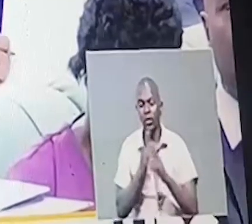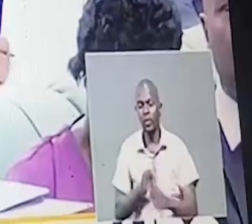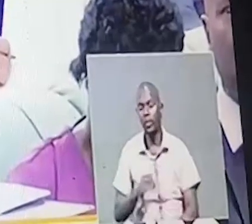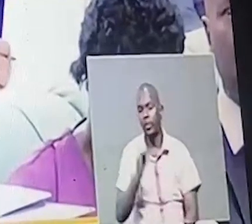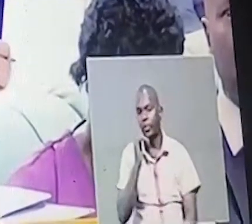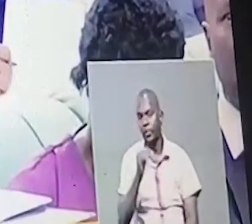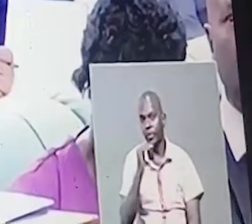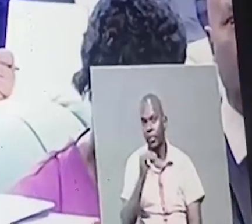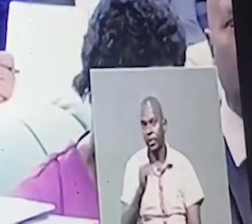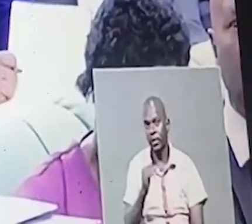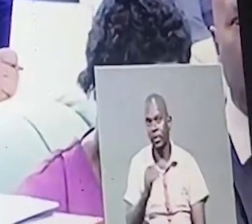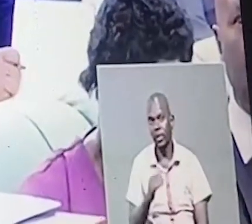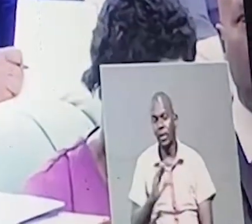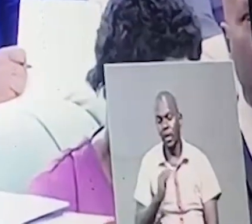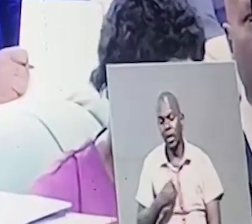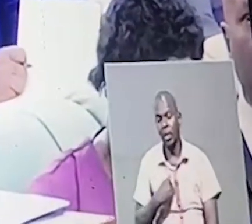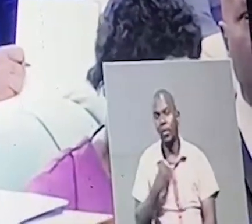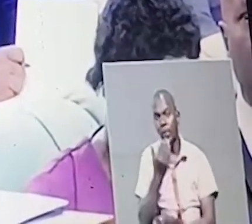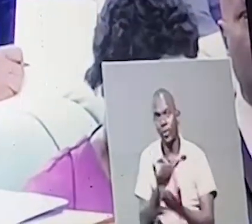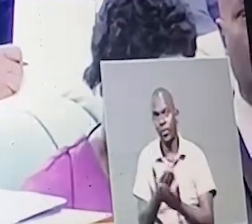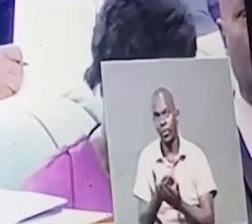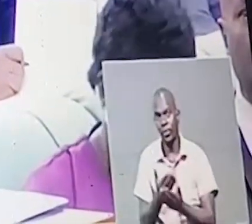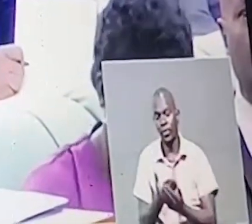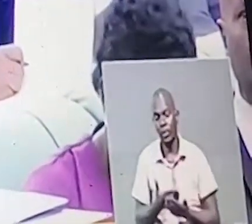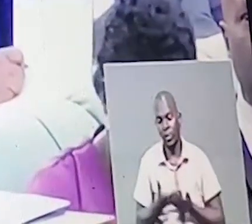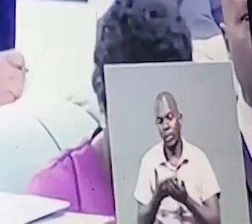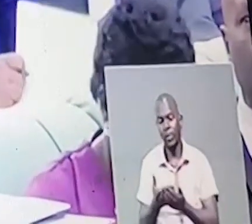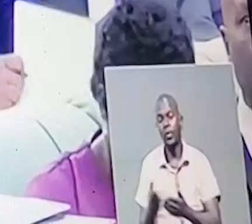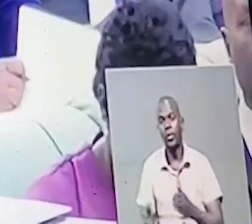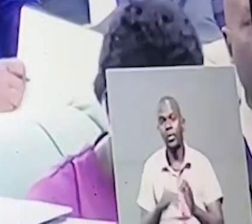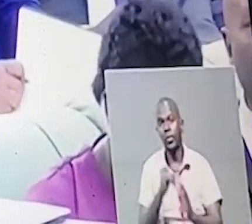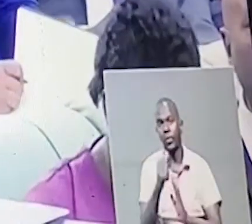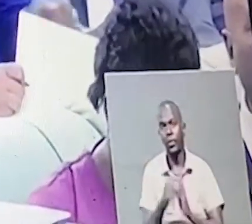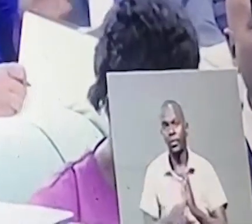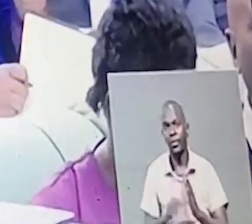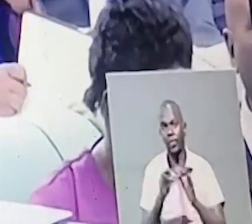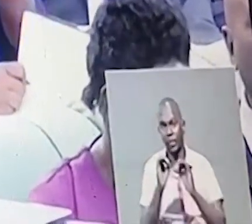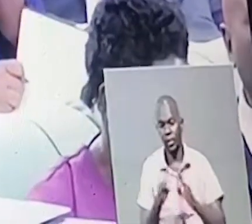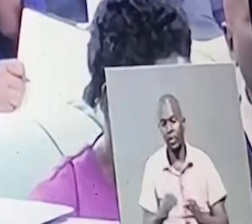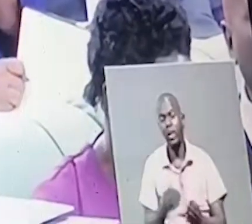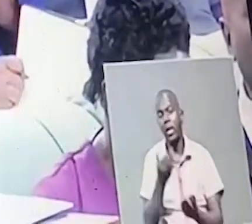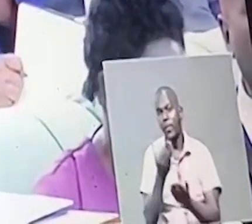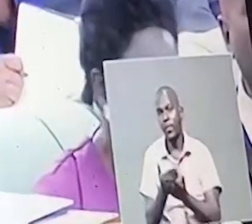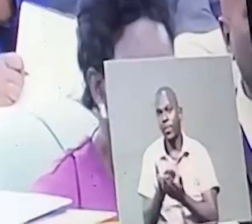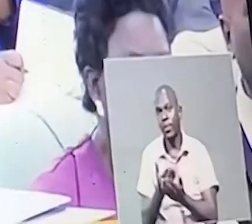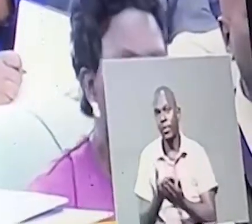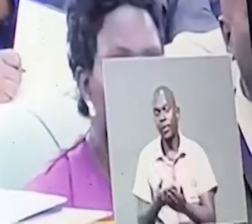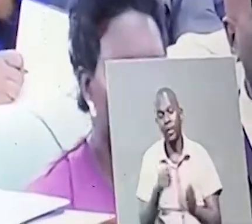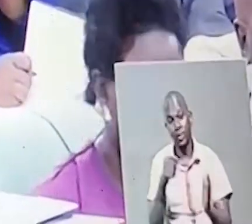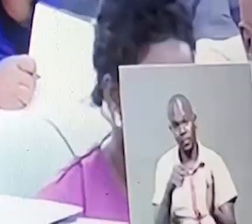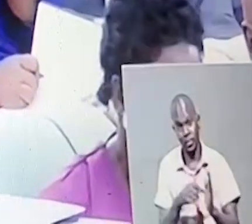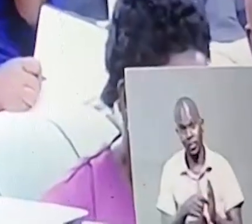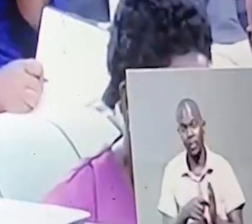Speaker, our petition has never appeared on the paper. Our petition has never been